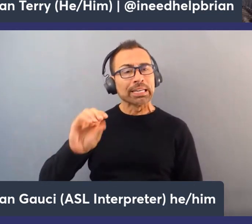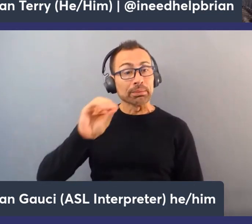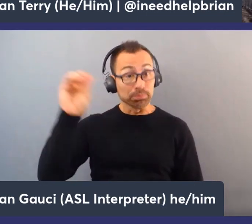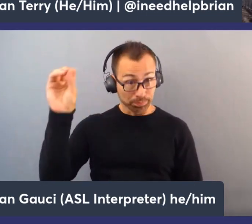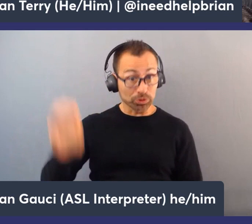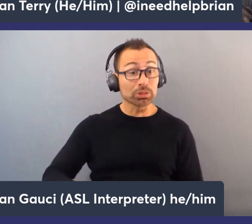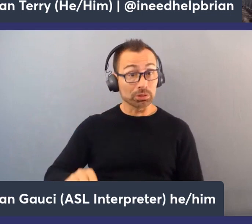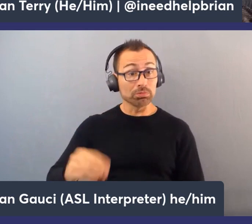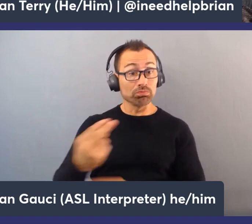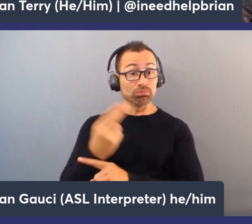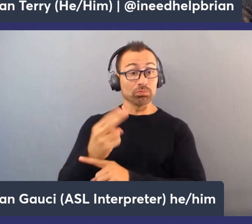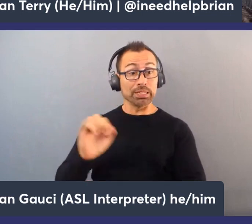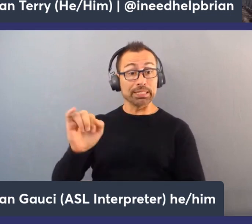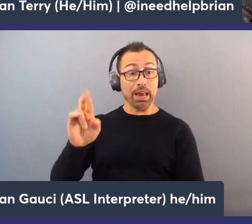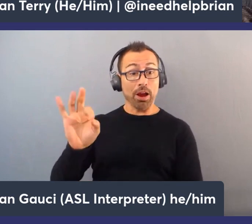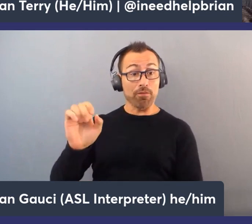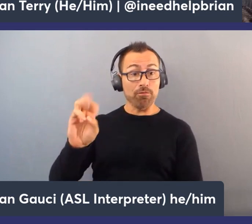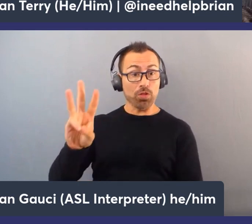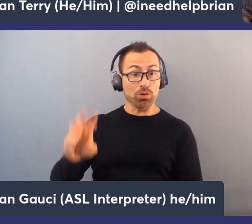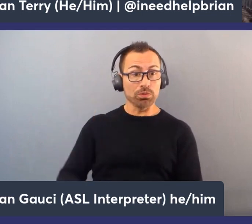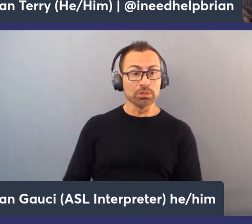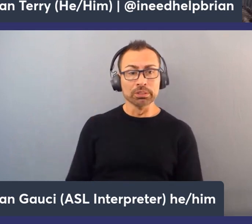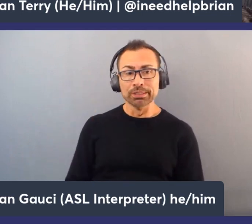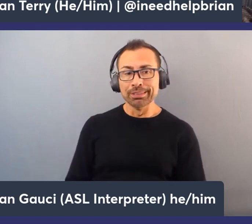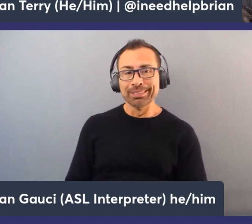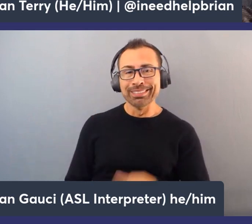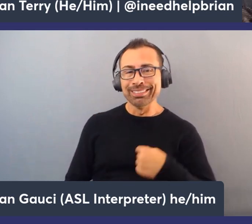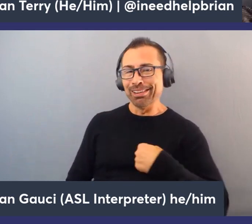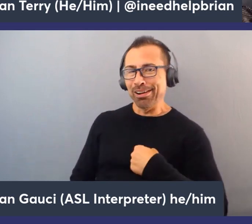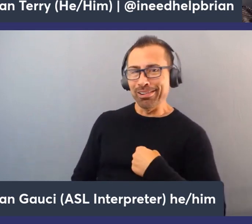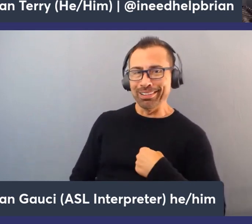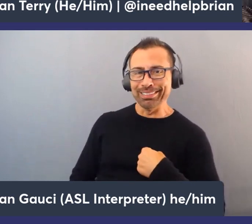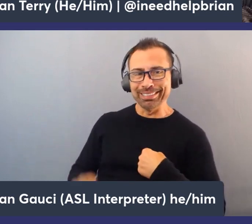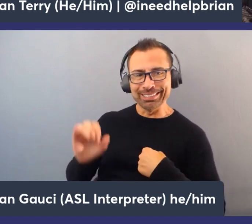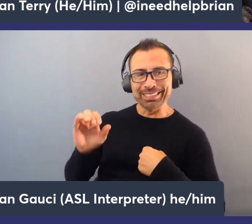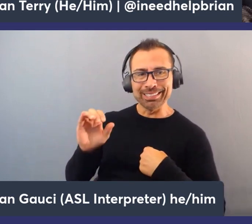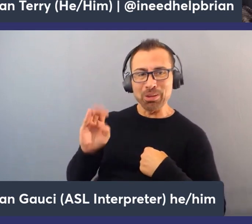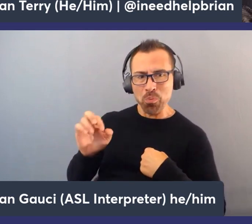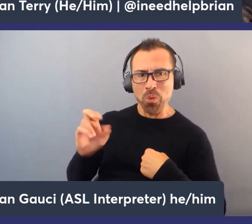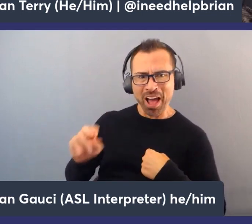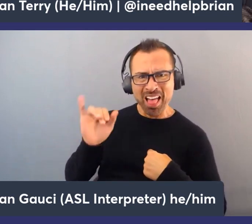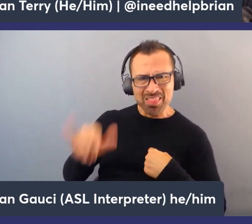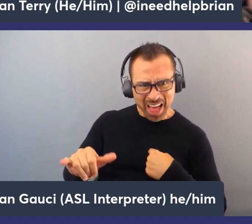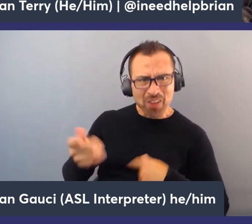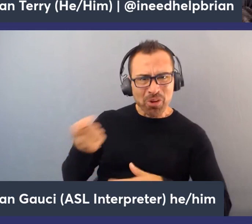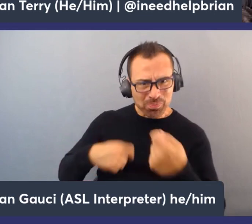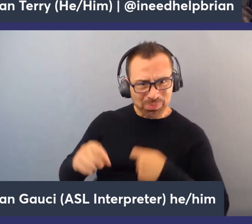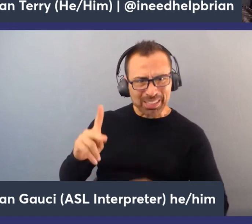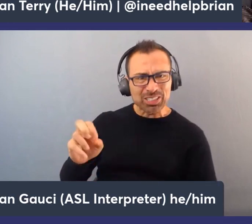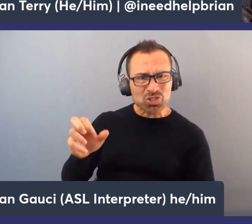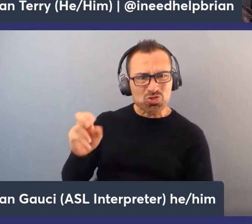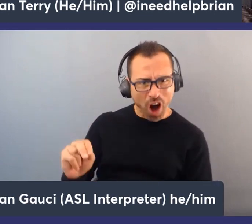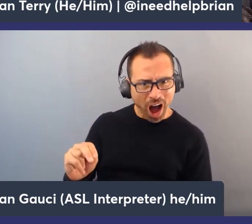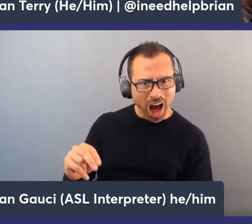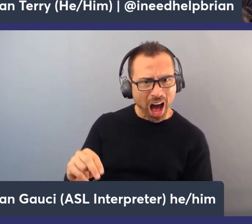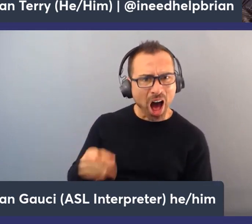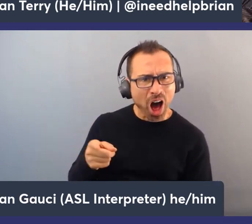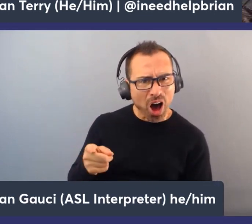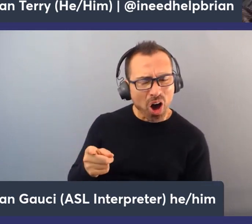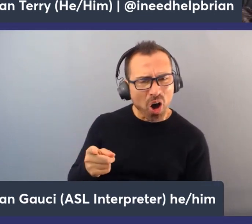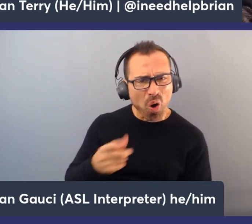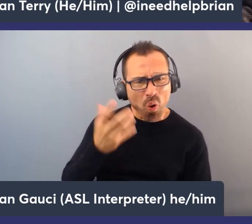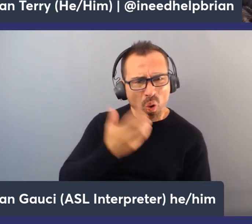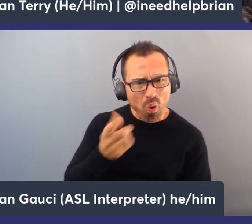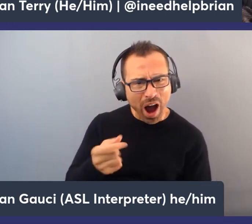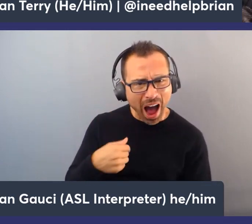wow, that sounds super cool. I might have to get on that. You said it replaces cron. Wow. This is dating myself. That's the only thing I know how to use, right? You